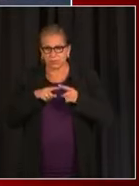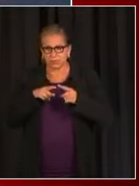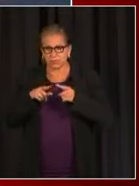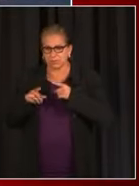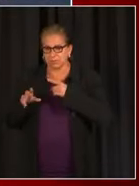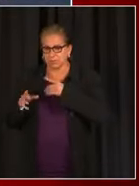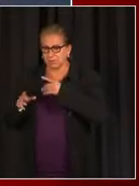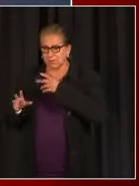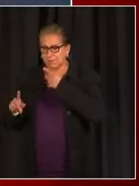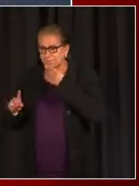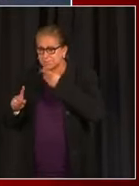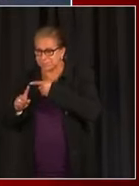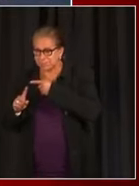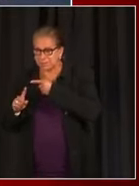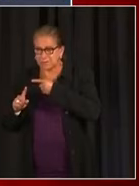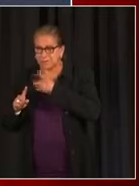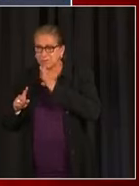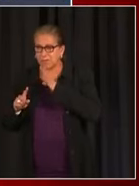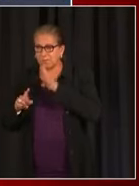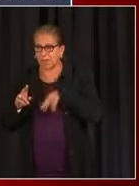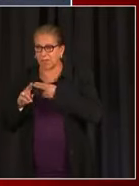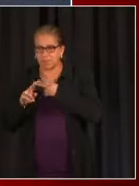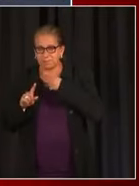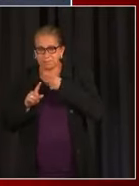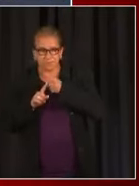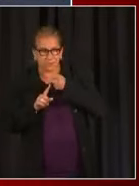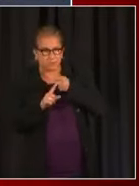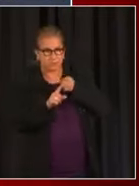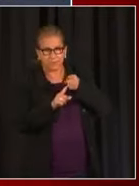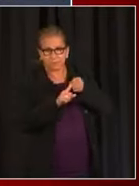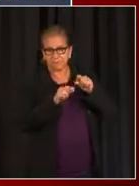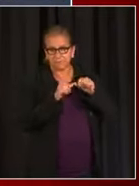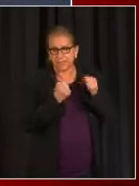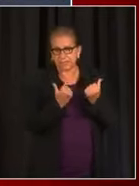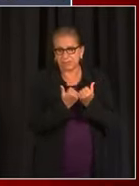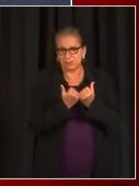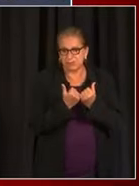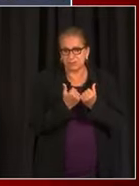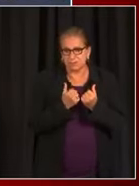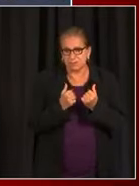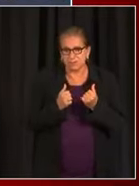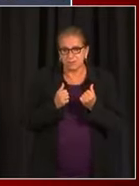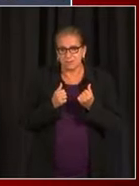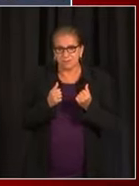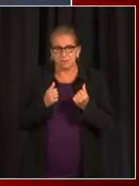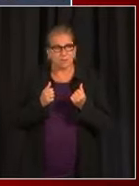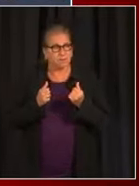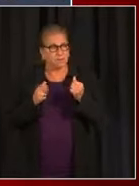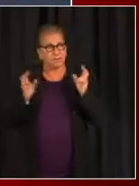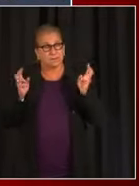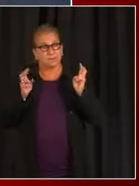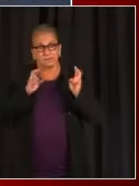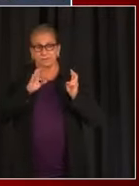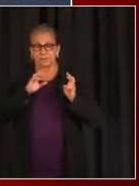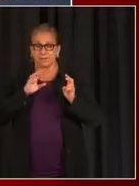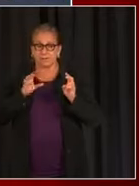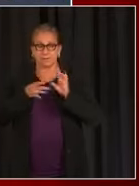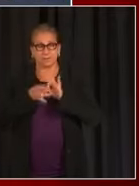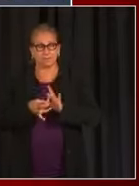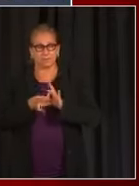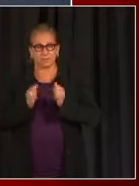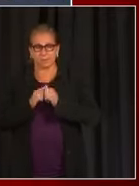the responsibility of any one agency that would result in an uptick in violent crime. And she said that they